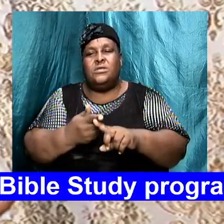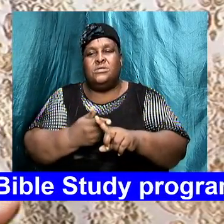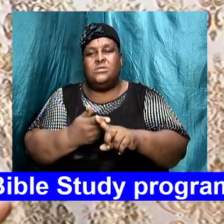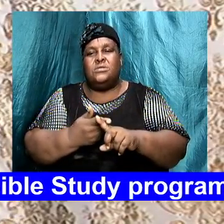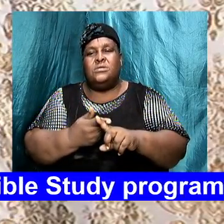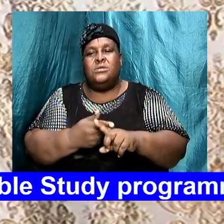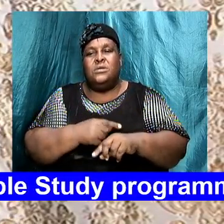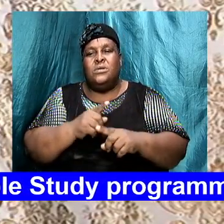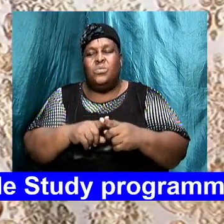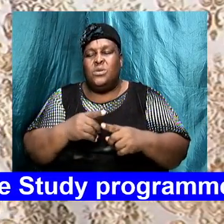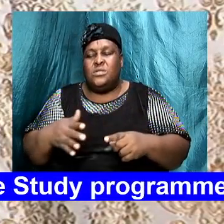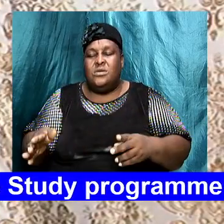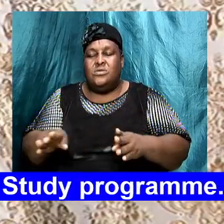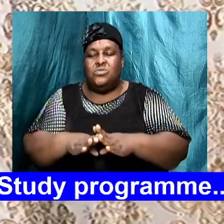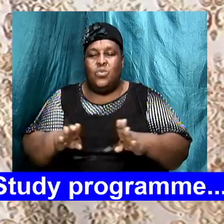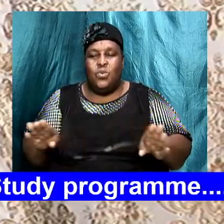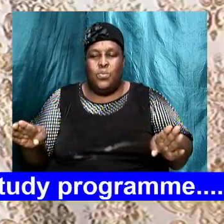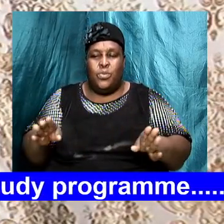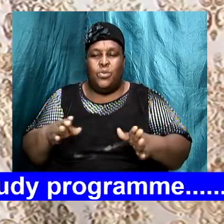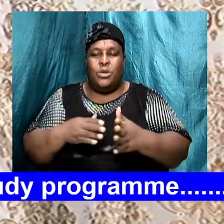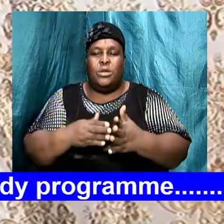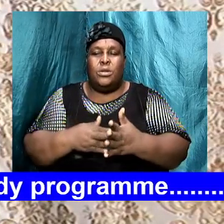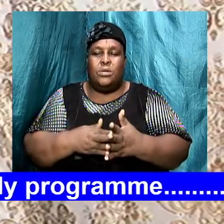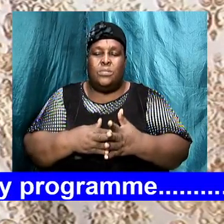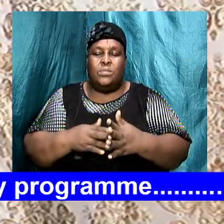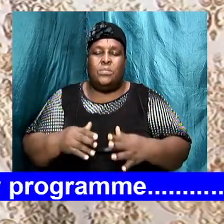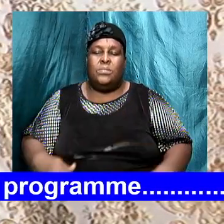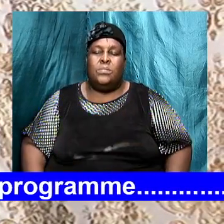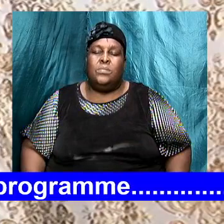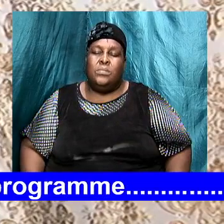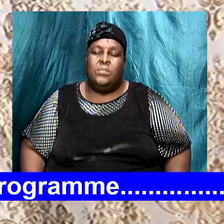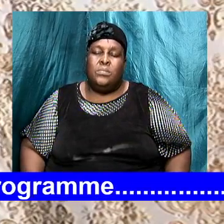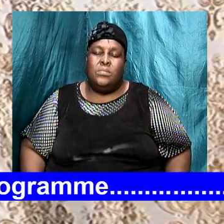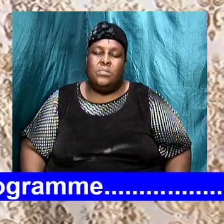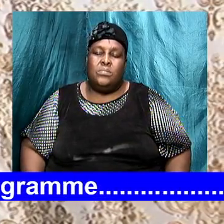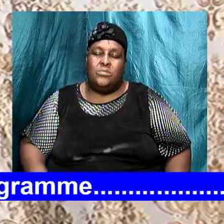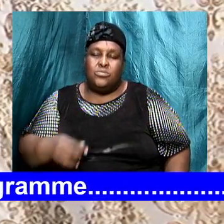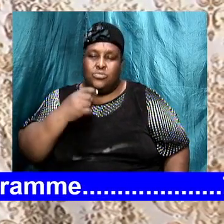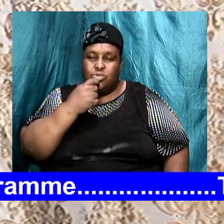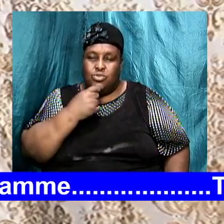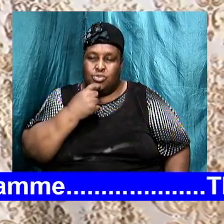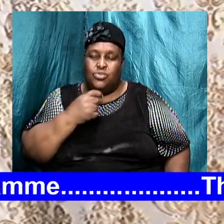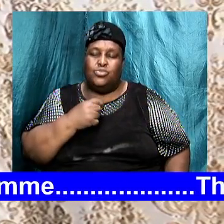semblance of norm, then, you know, we will, as soon as possible,